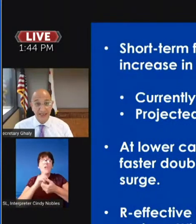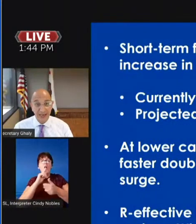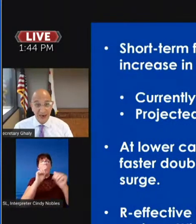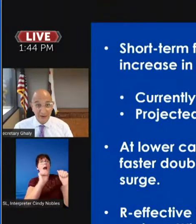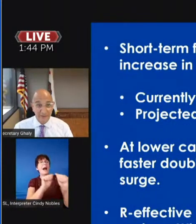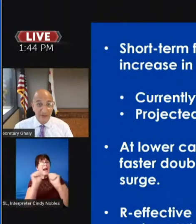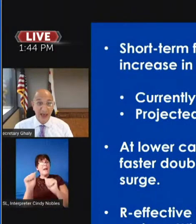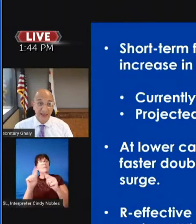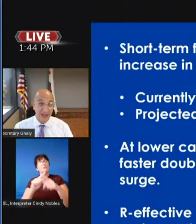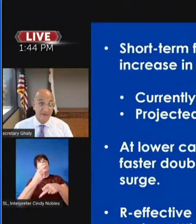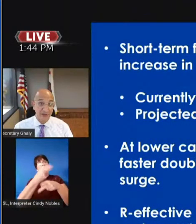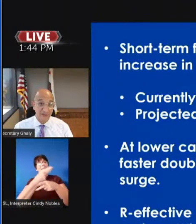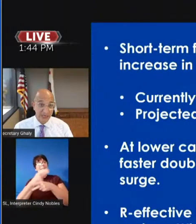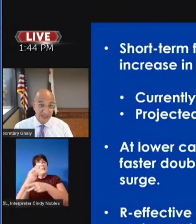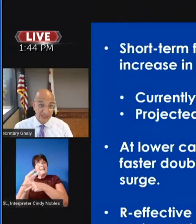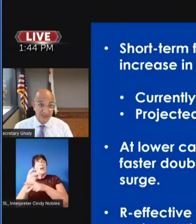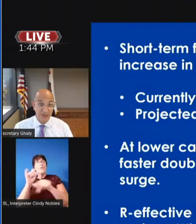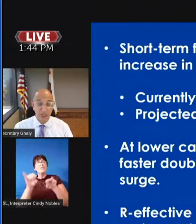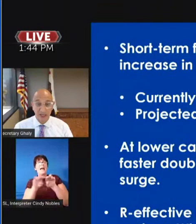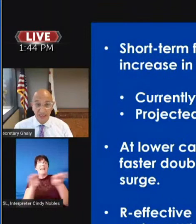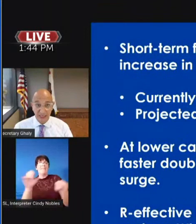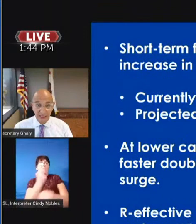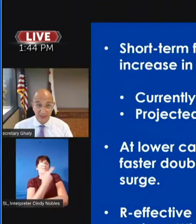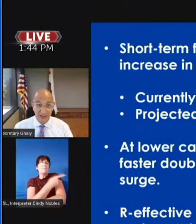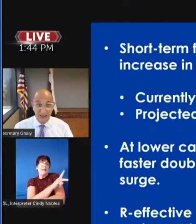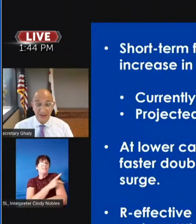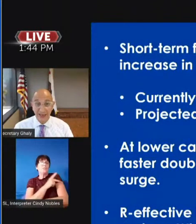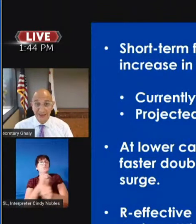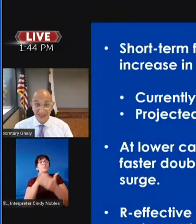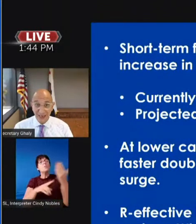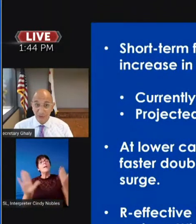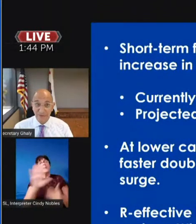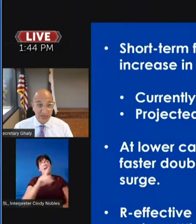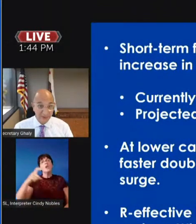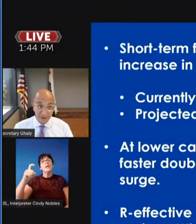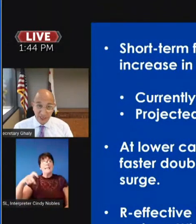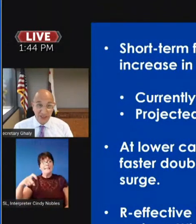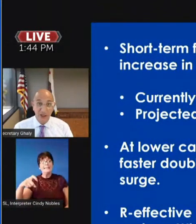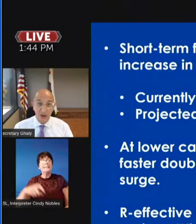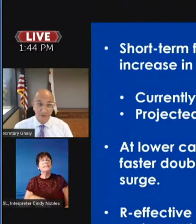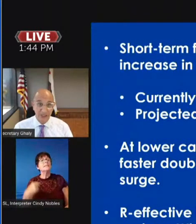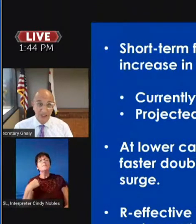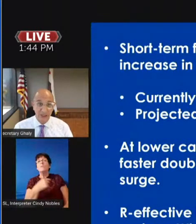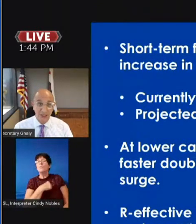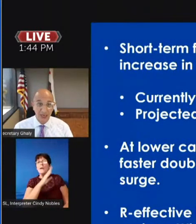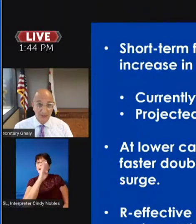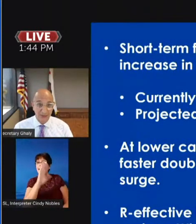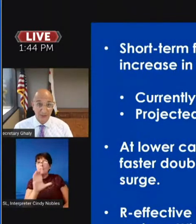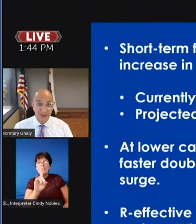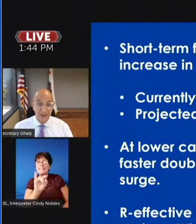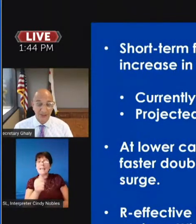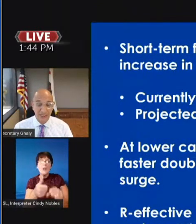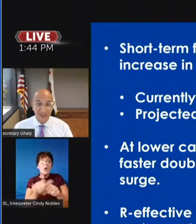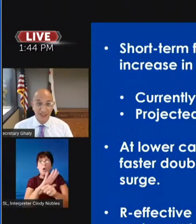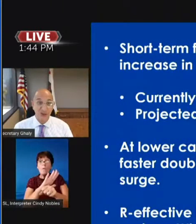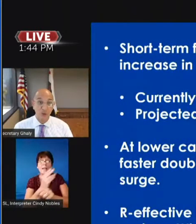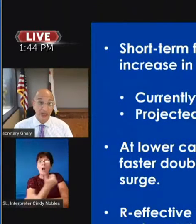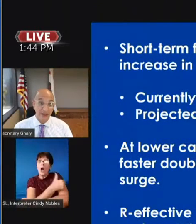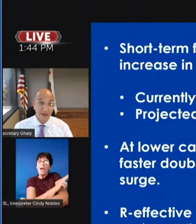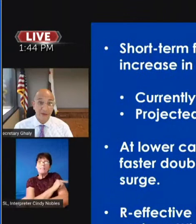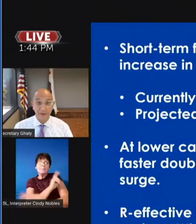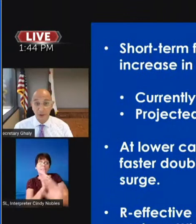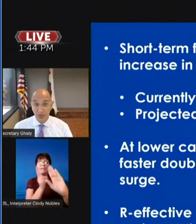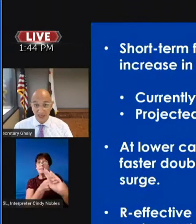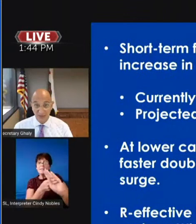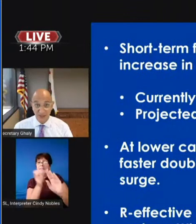to take care of that level of patients with need. That said, we've never done COVID hospitalizations